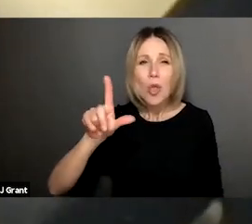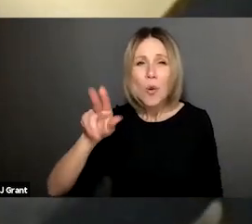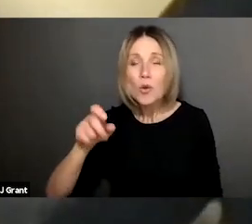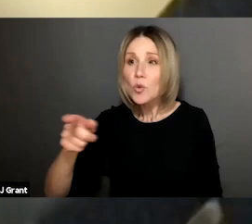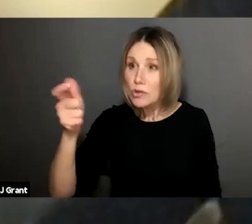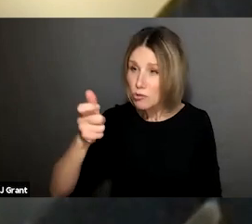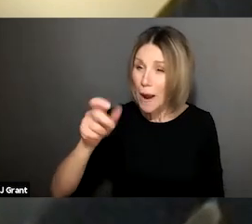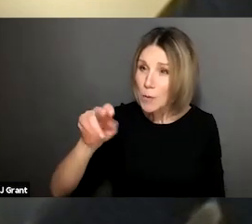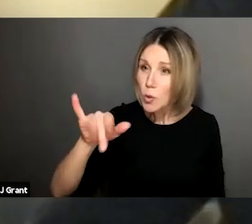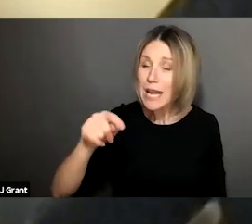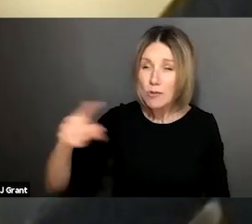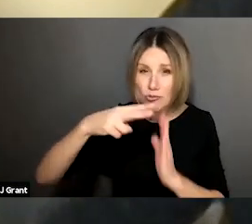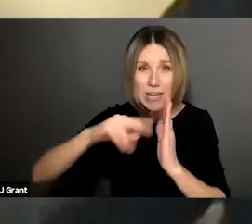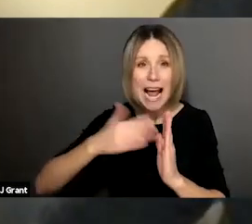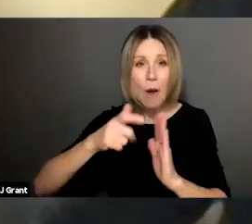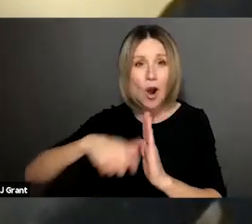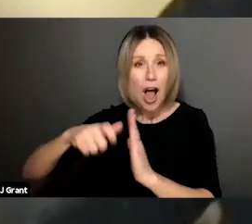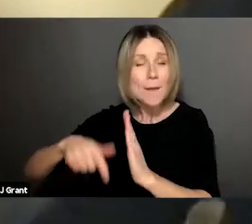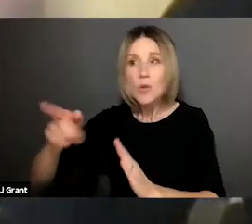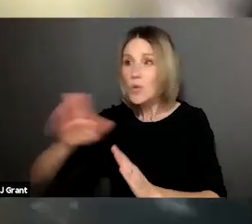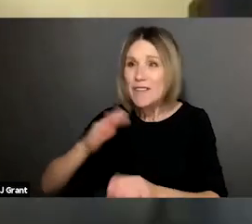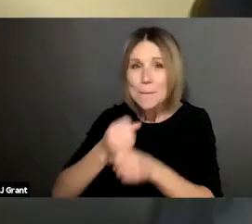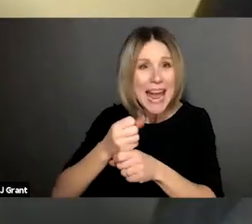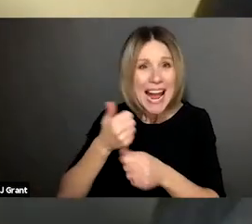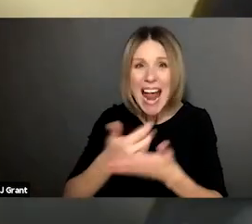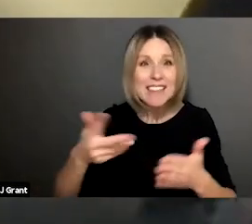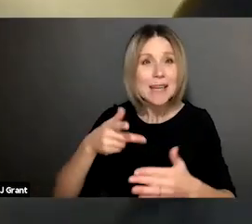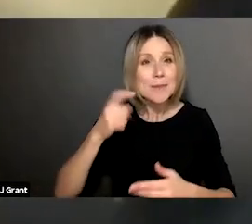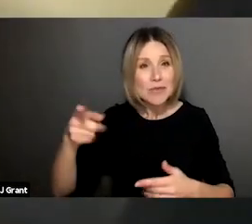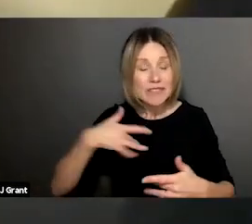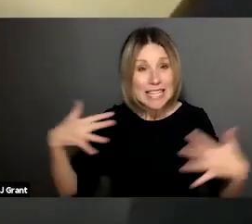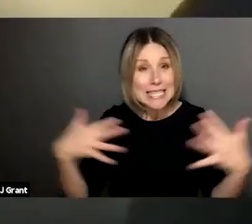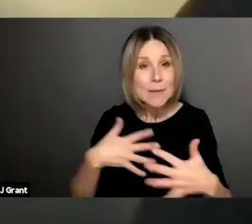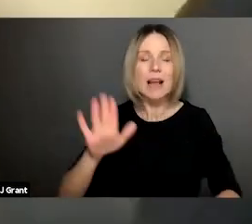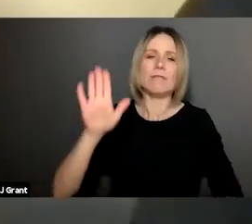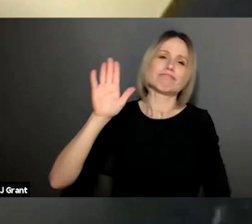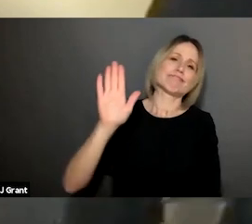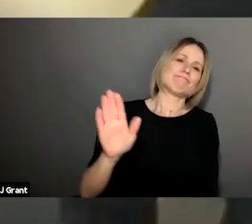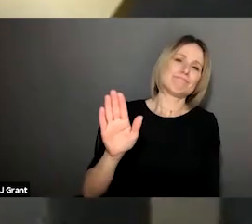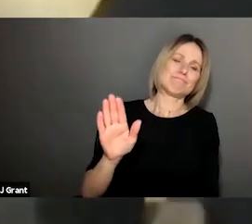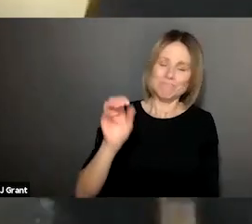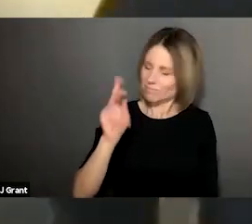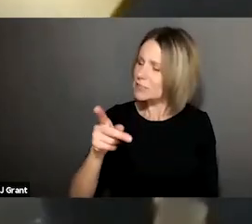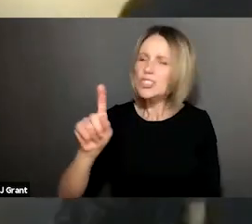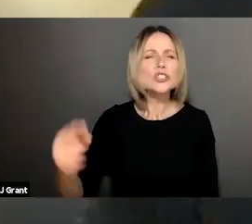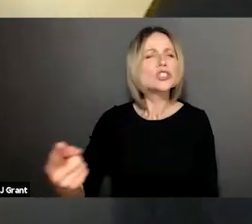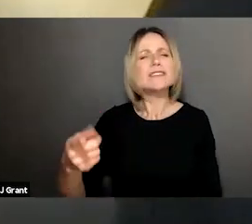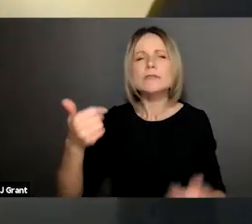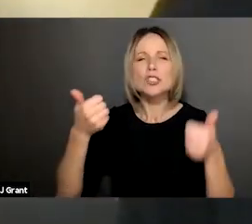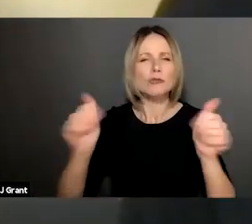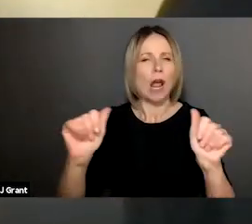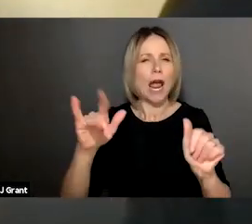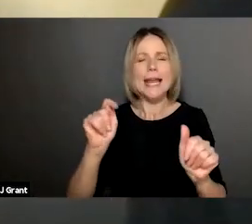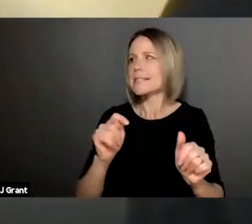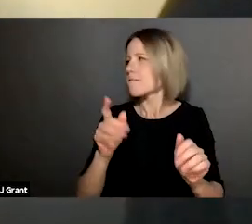anything, feels intimidated. Let me tell you, you just got to make something. Find something